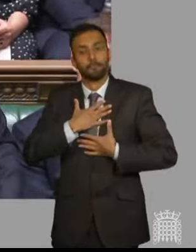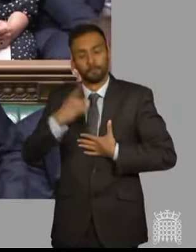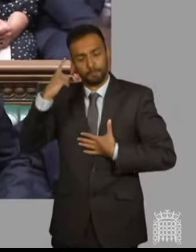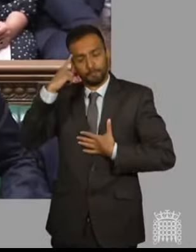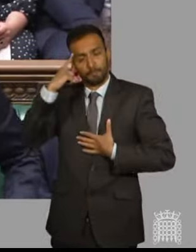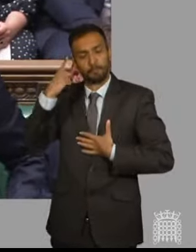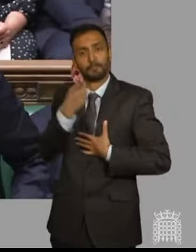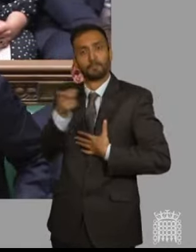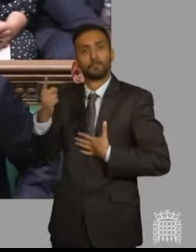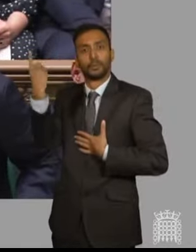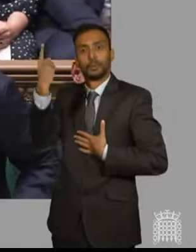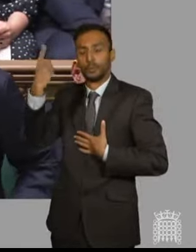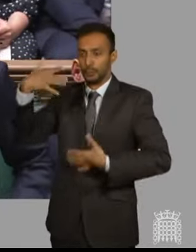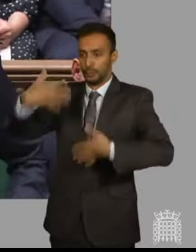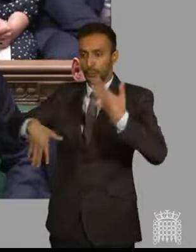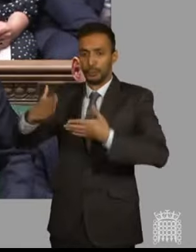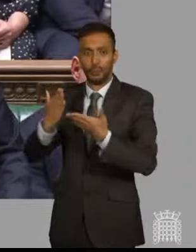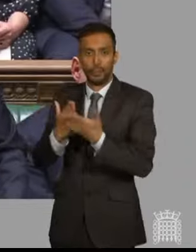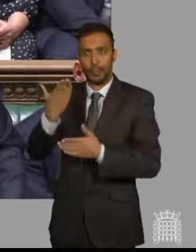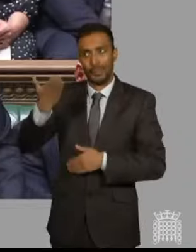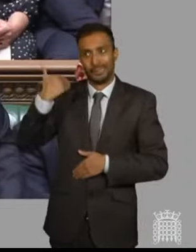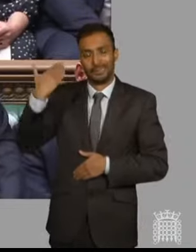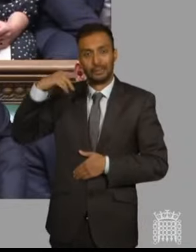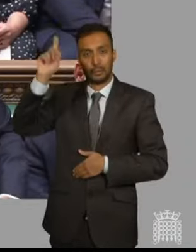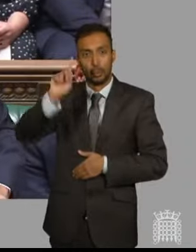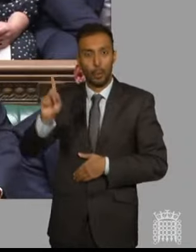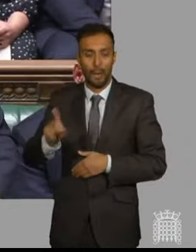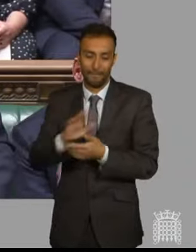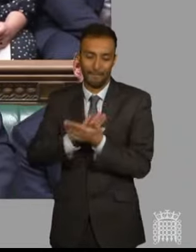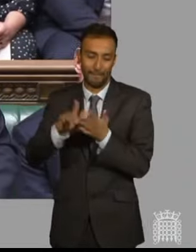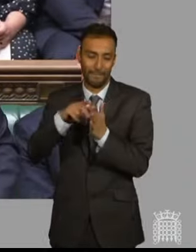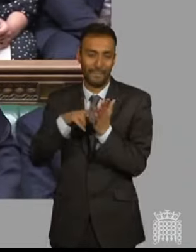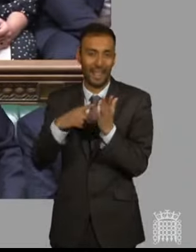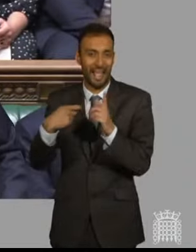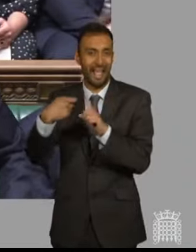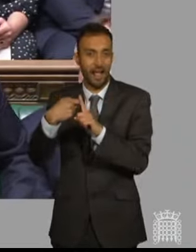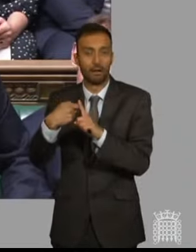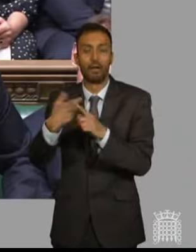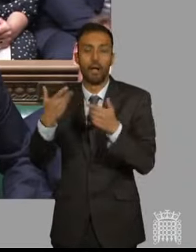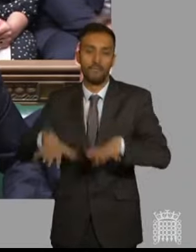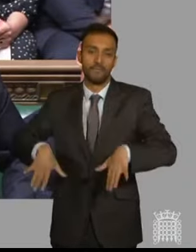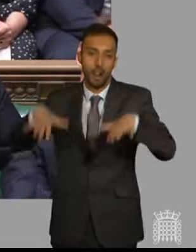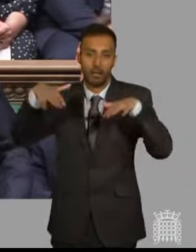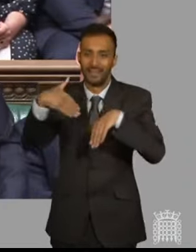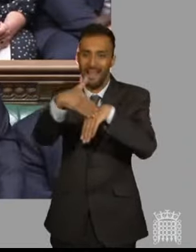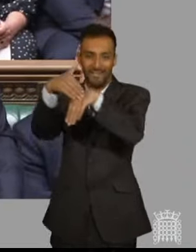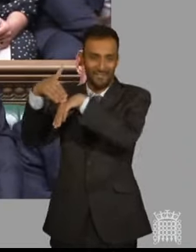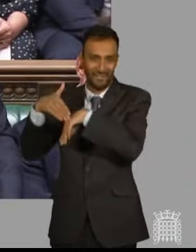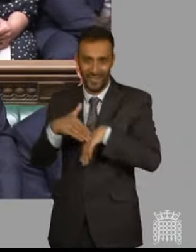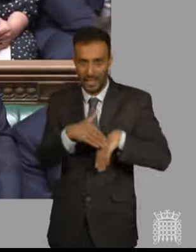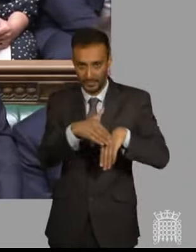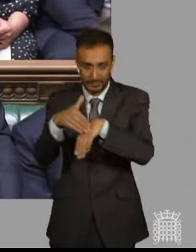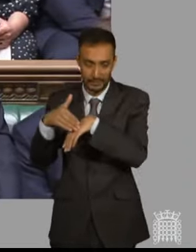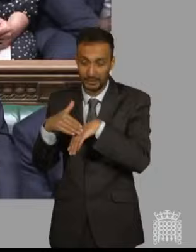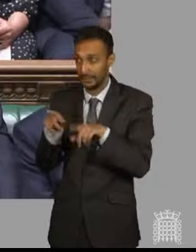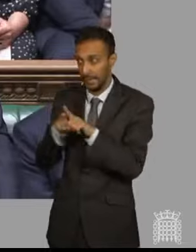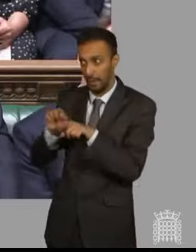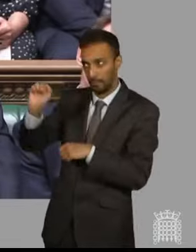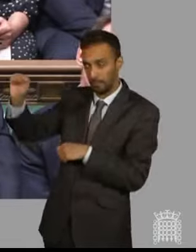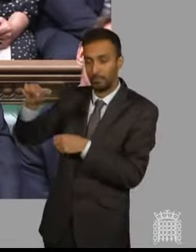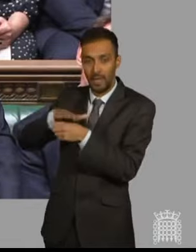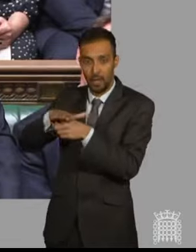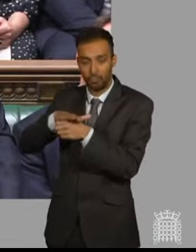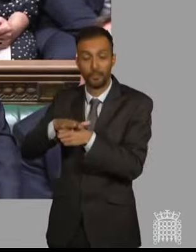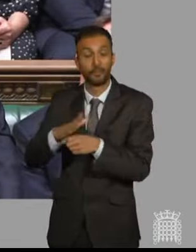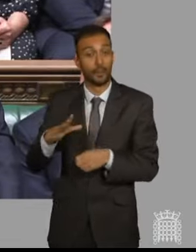two, including those in my honourable friend's constituency. Action is already being undertaken under our 6-year £5.2 billion